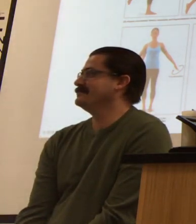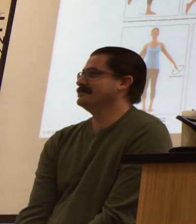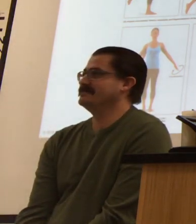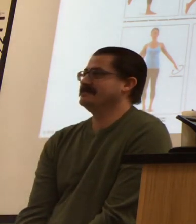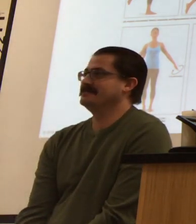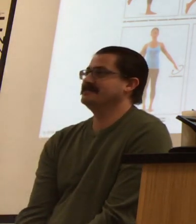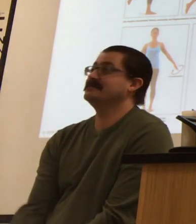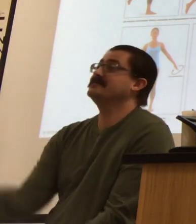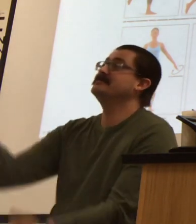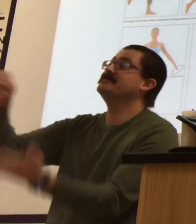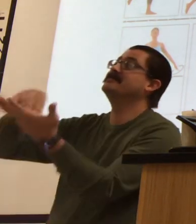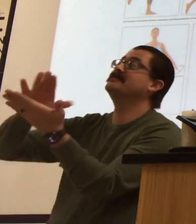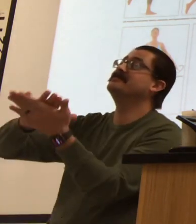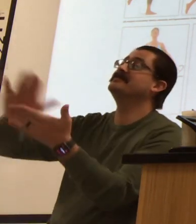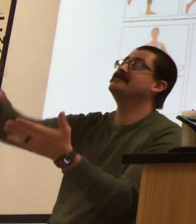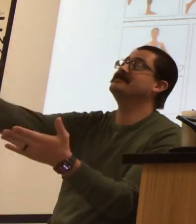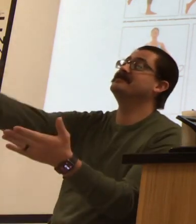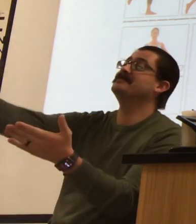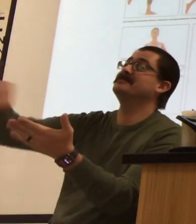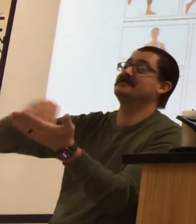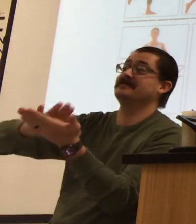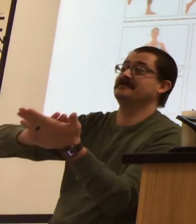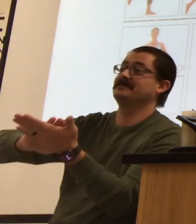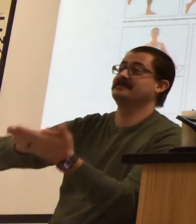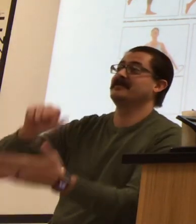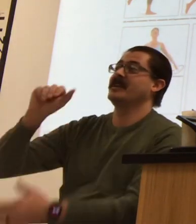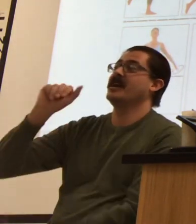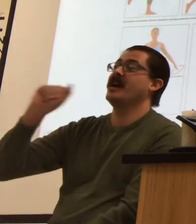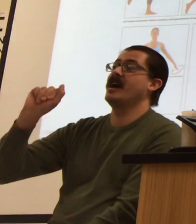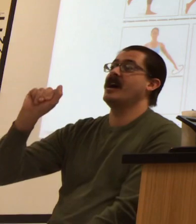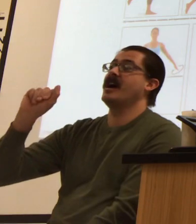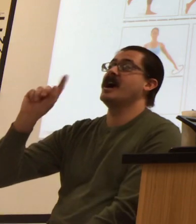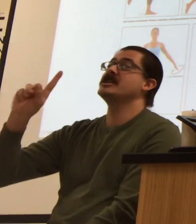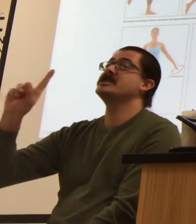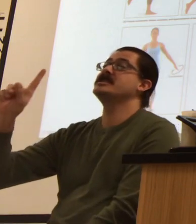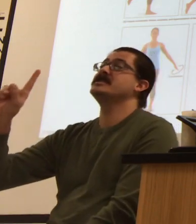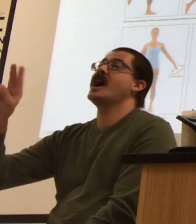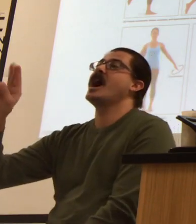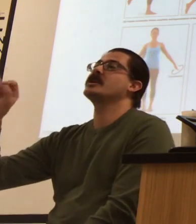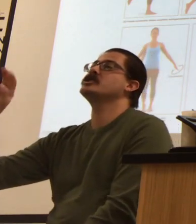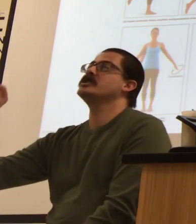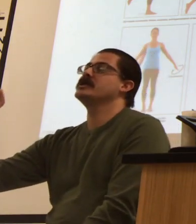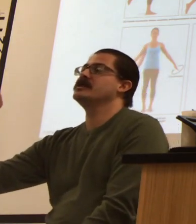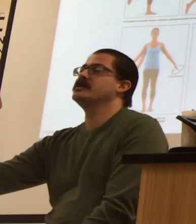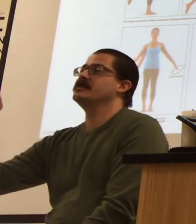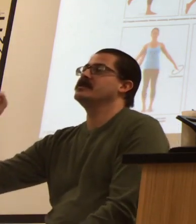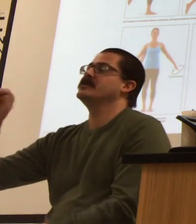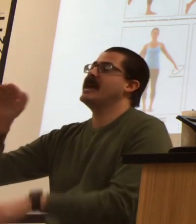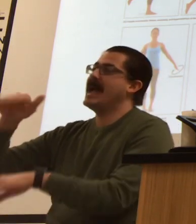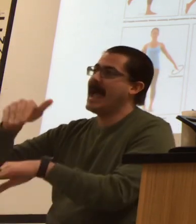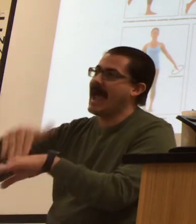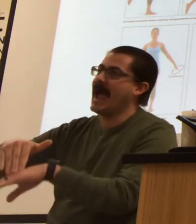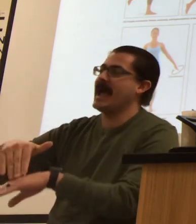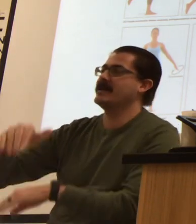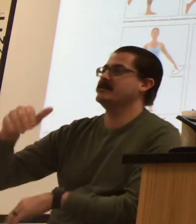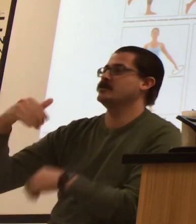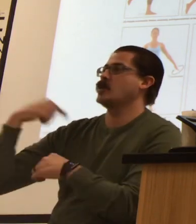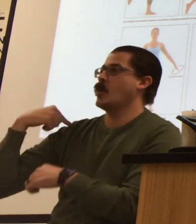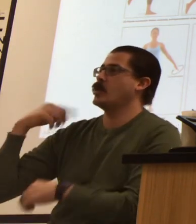What'd you put? You should have put adduction at shoulder or adduct arm. Okay, write this